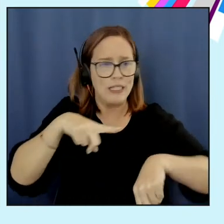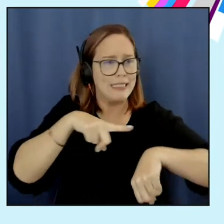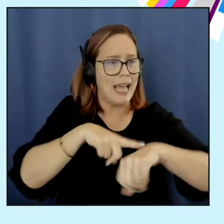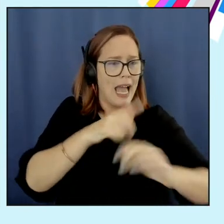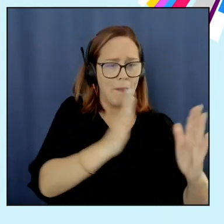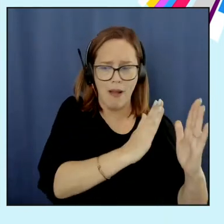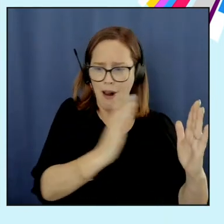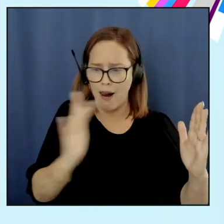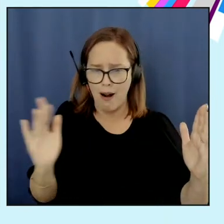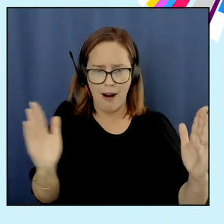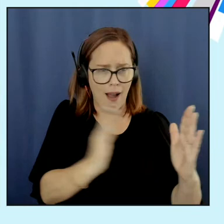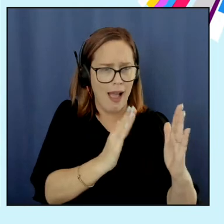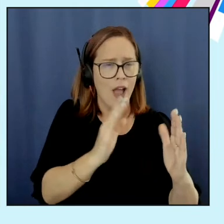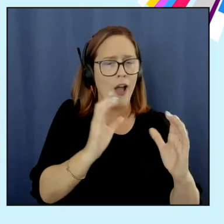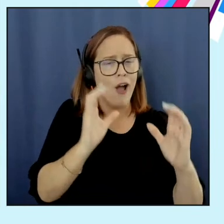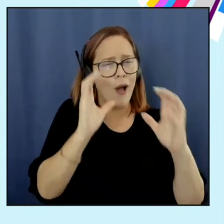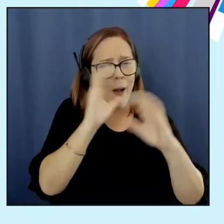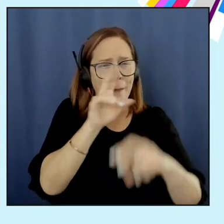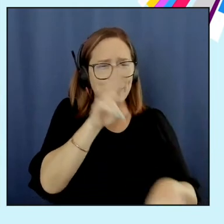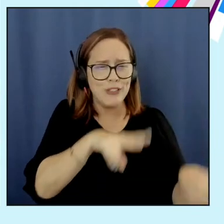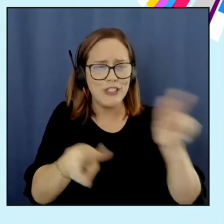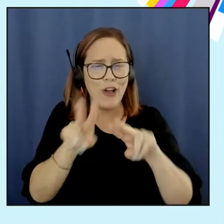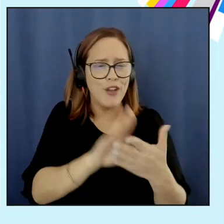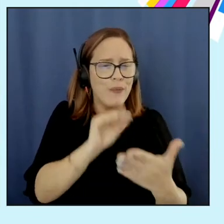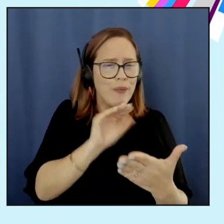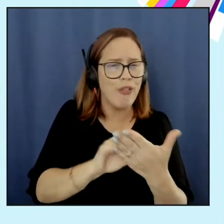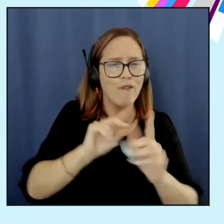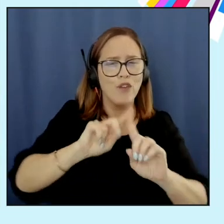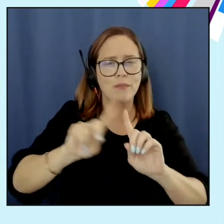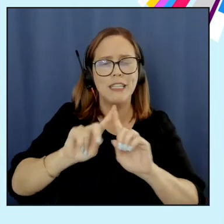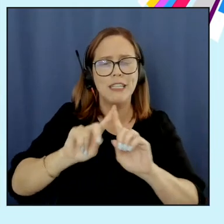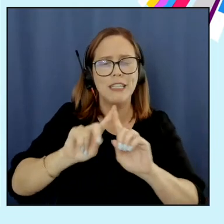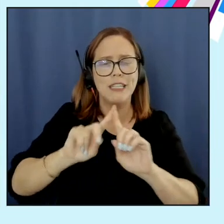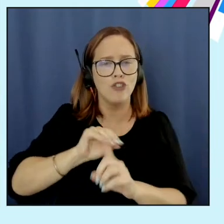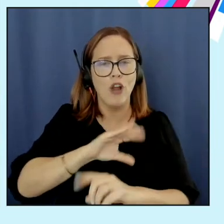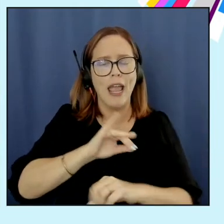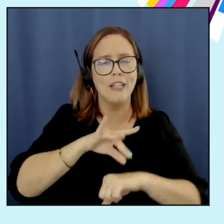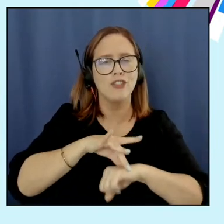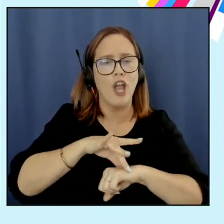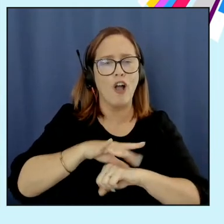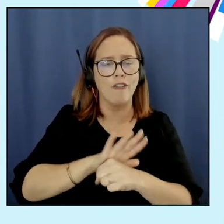from the different cultures and geographies.